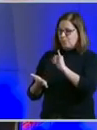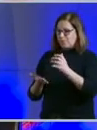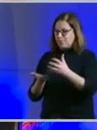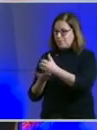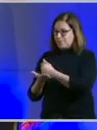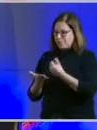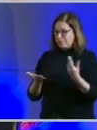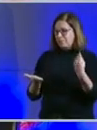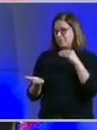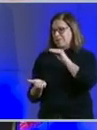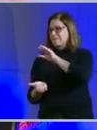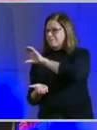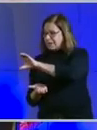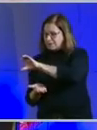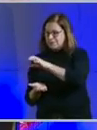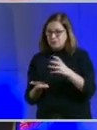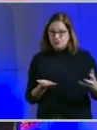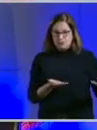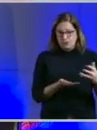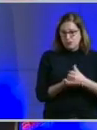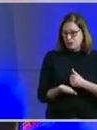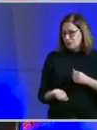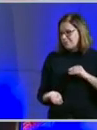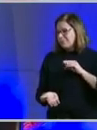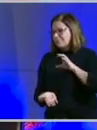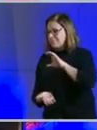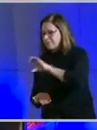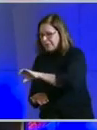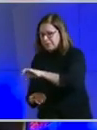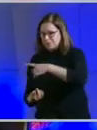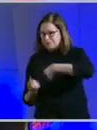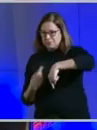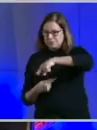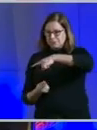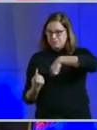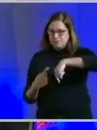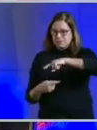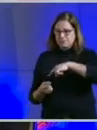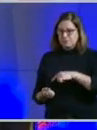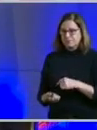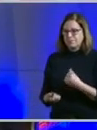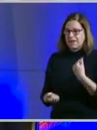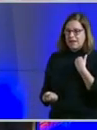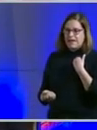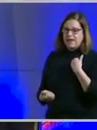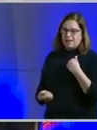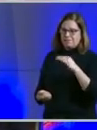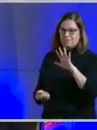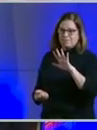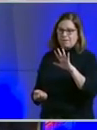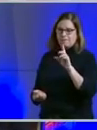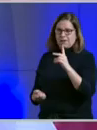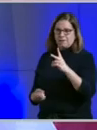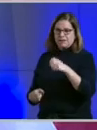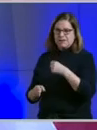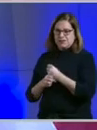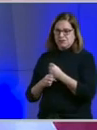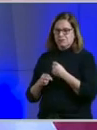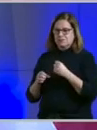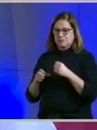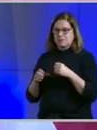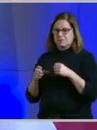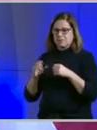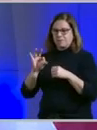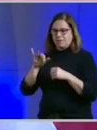areas? Well, it was probably about 5.5 years ago I first met the mayor. She was a council member at the time, and one